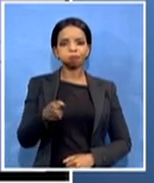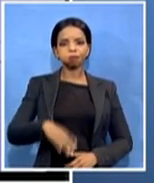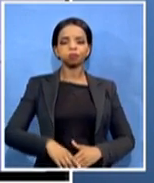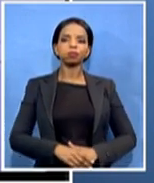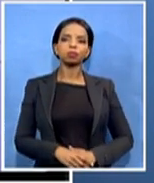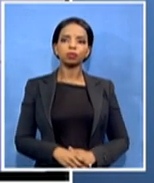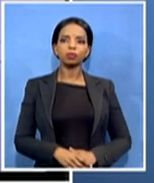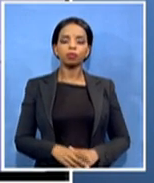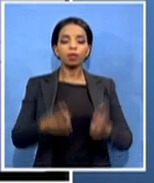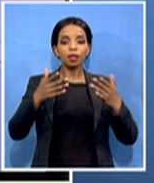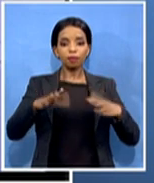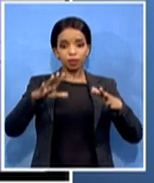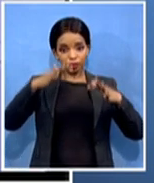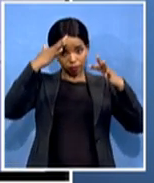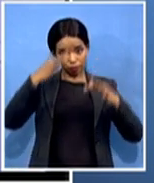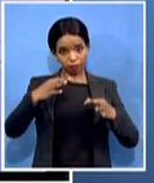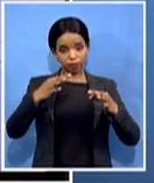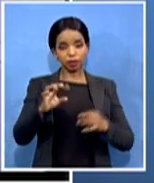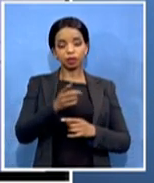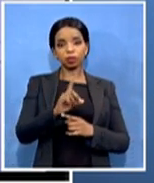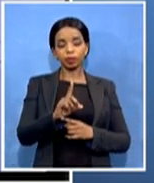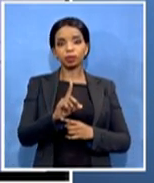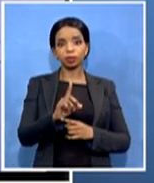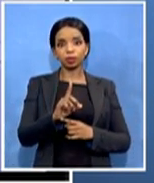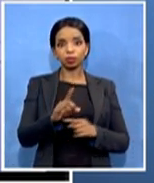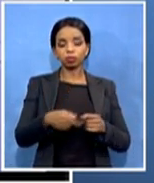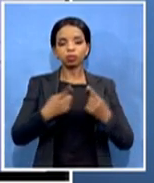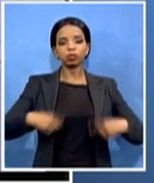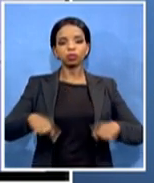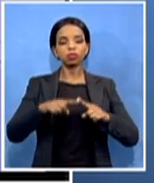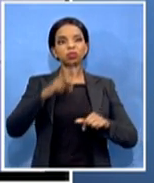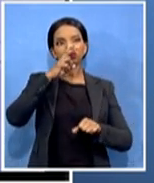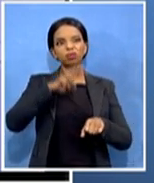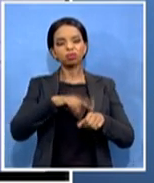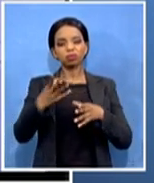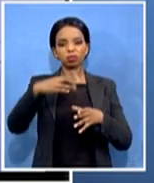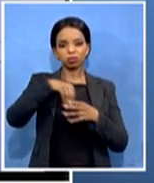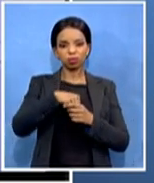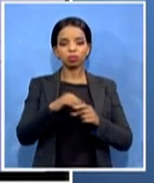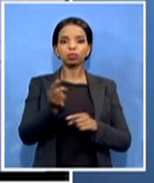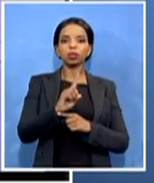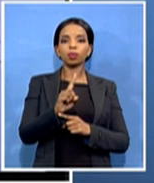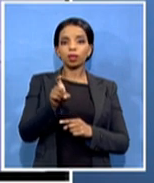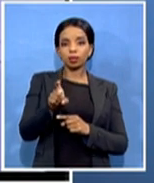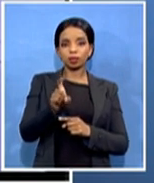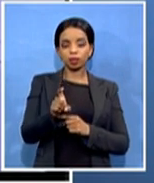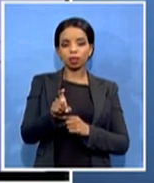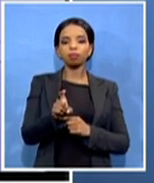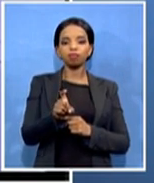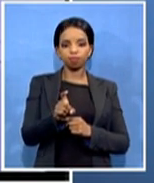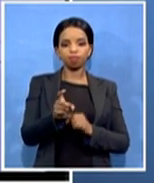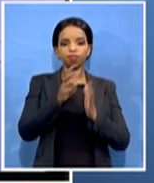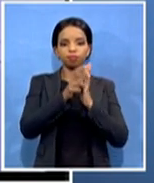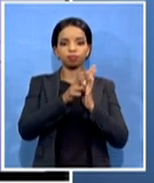part of regular interaction, we needed to interact with our counterparts as liberation movements, especially